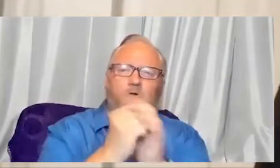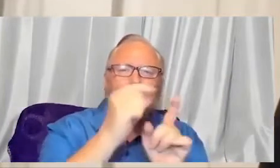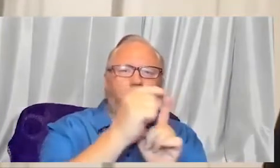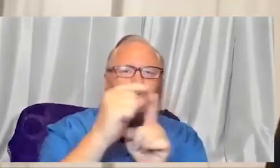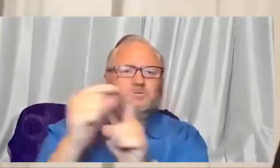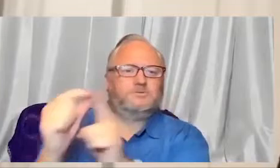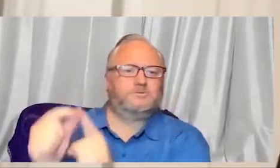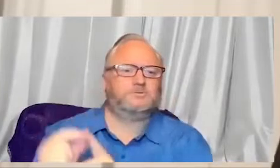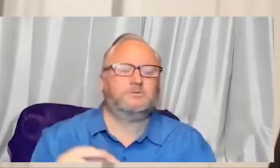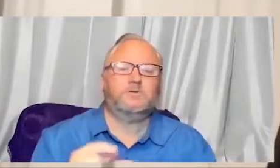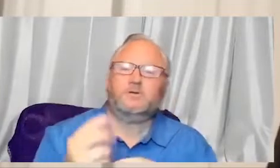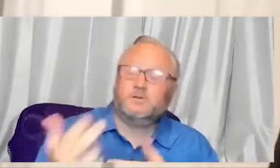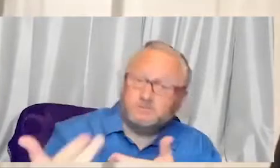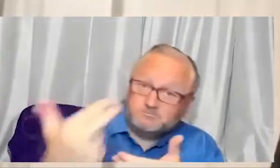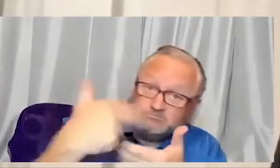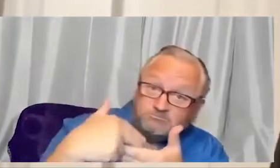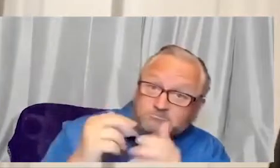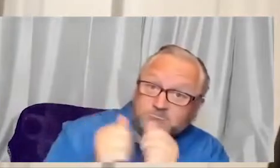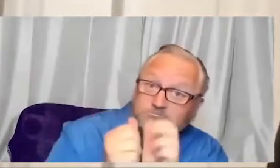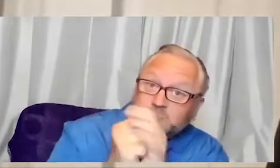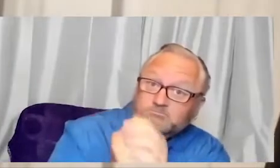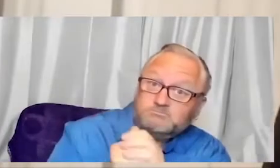Will you pray with me?